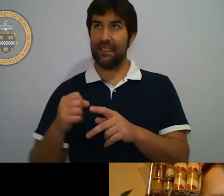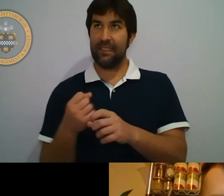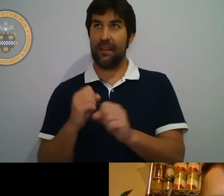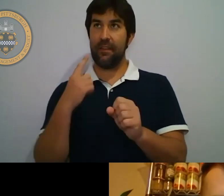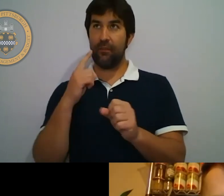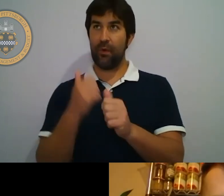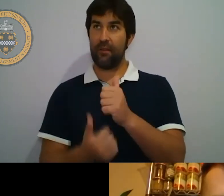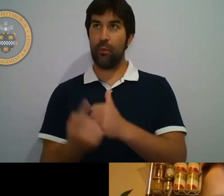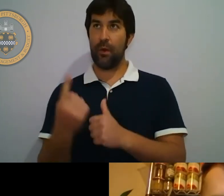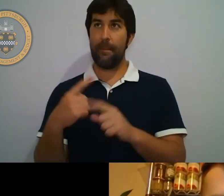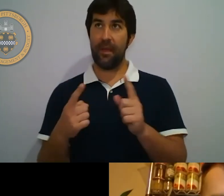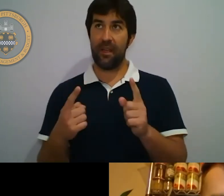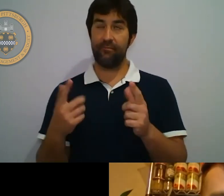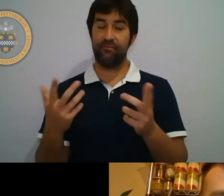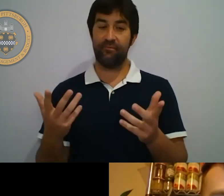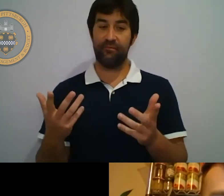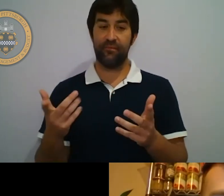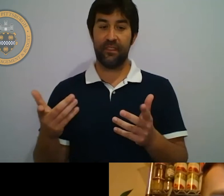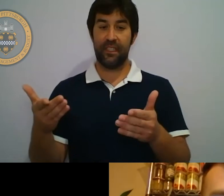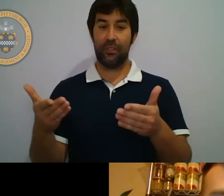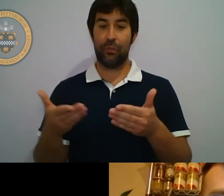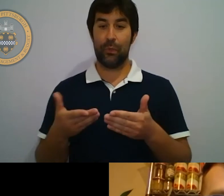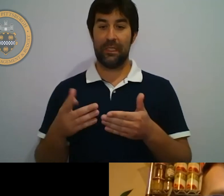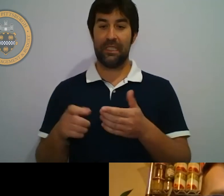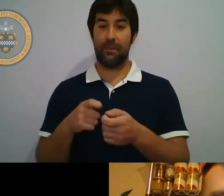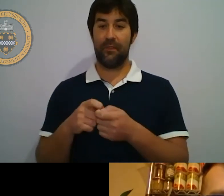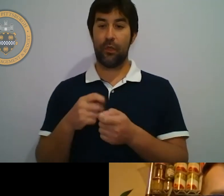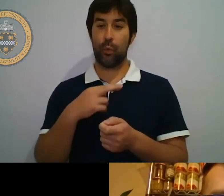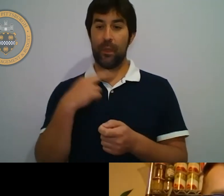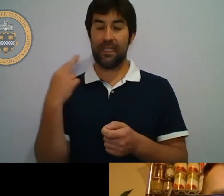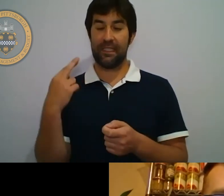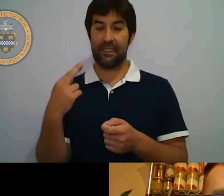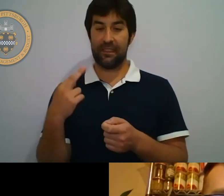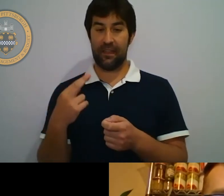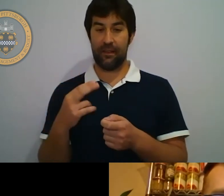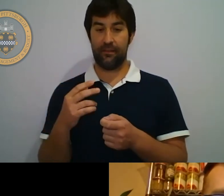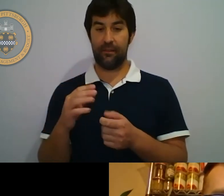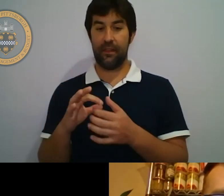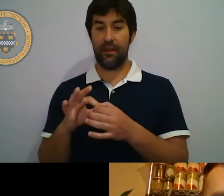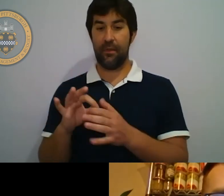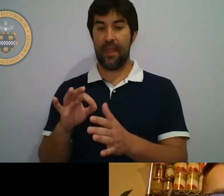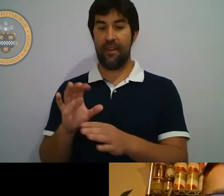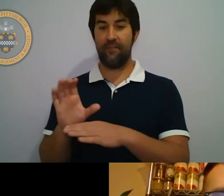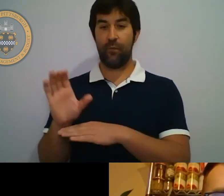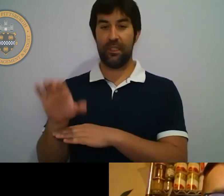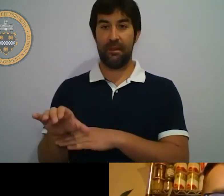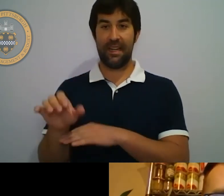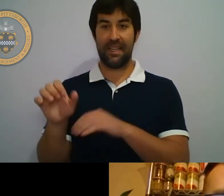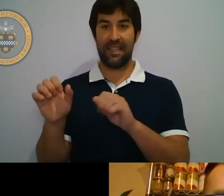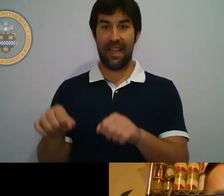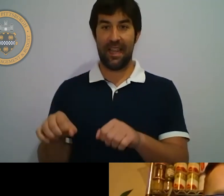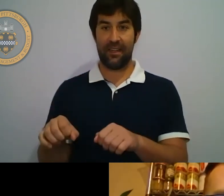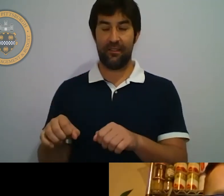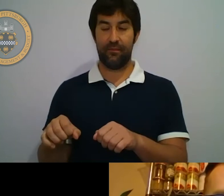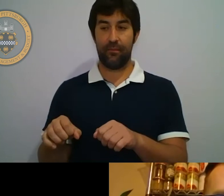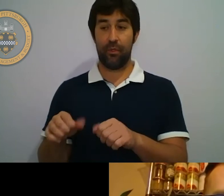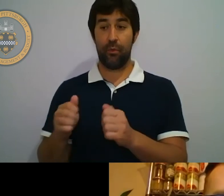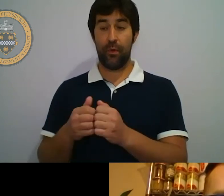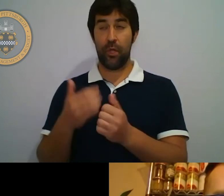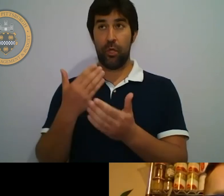Go ahead, Mike, and turn your video on so they can see you. Yep. Sorry, it took me a second to find that. So